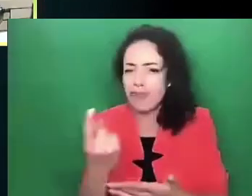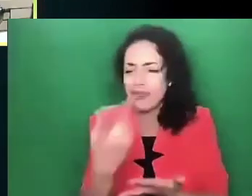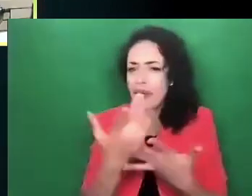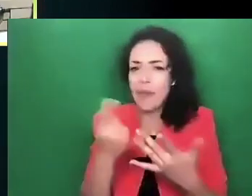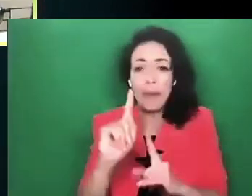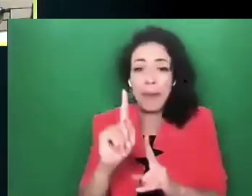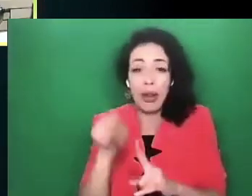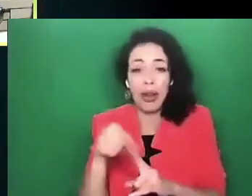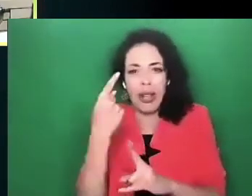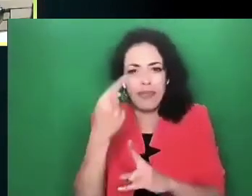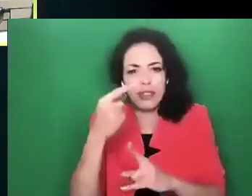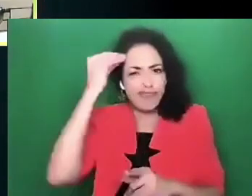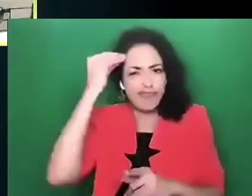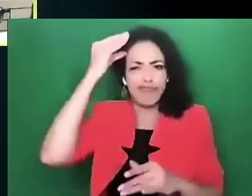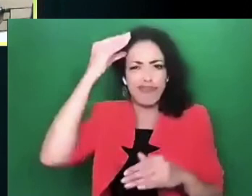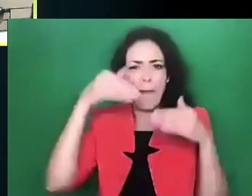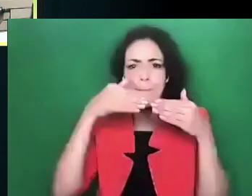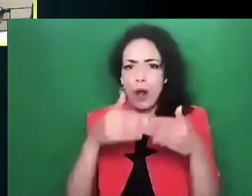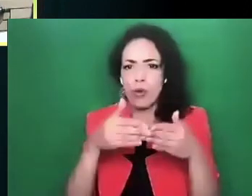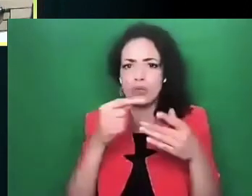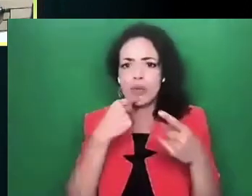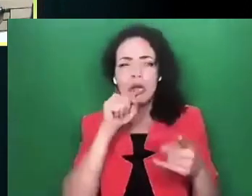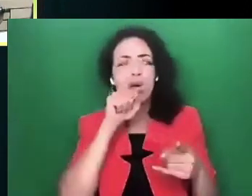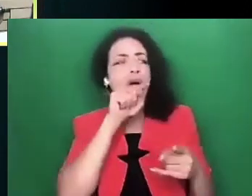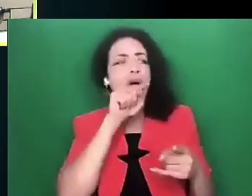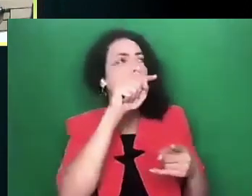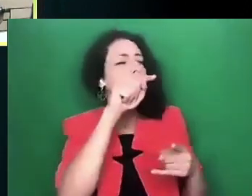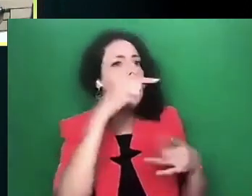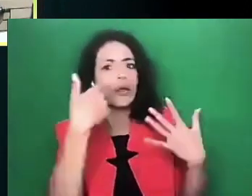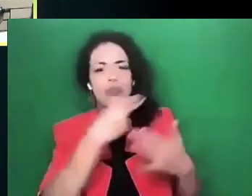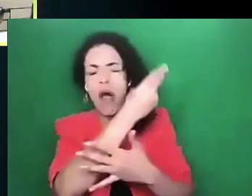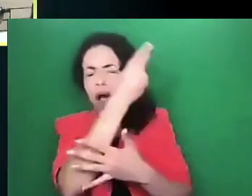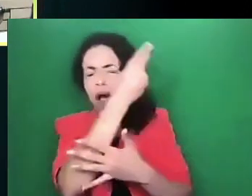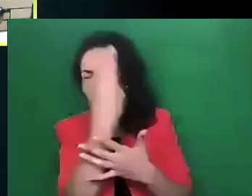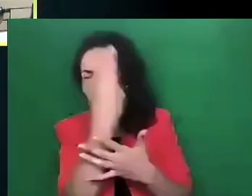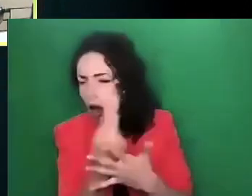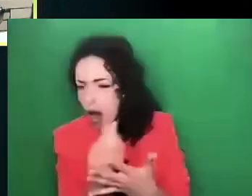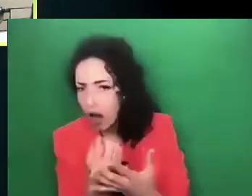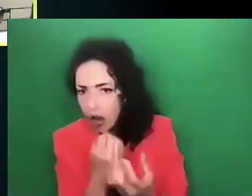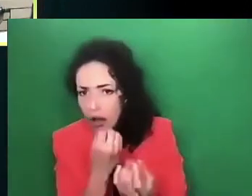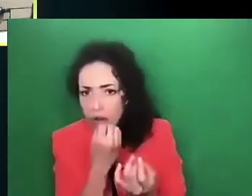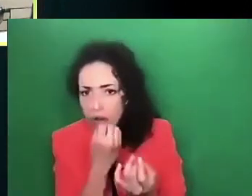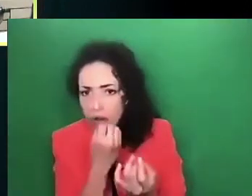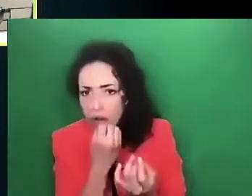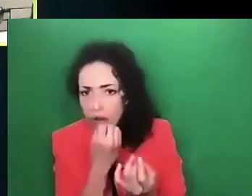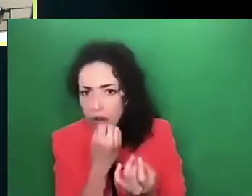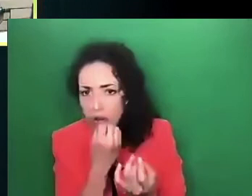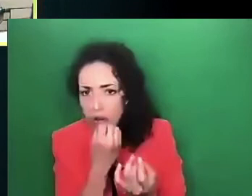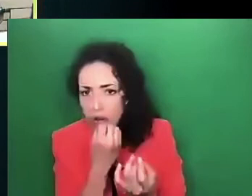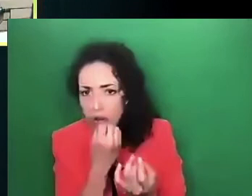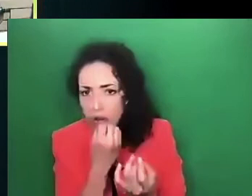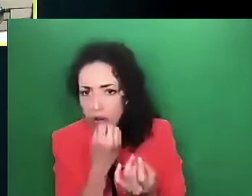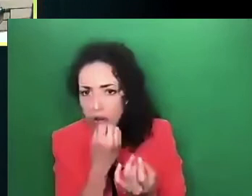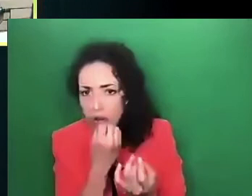There's also, we haven't shown it, but you know, the work of the women in the embroidery that they do, that we're